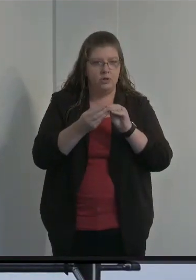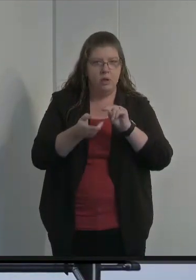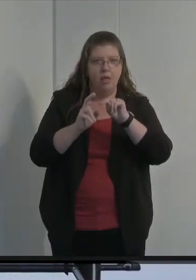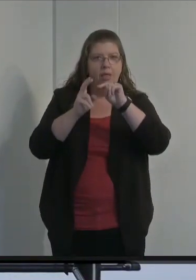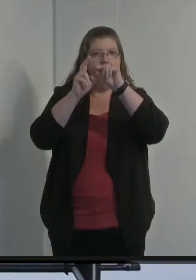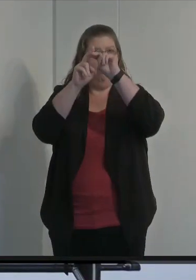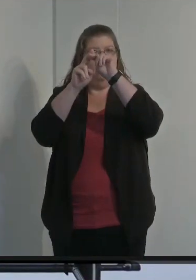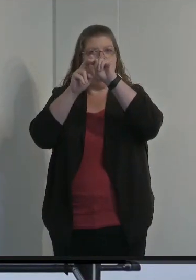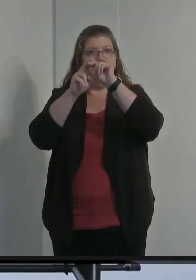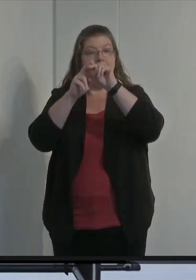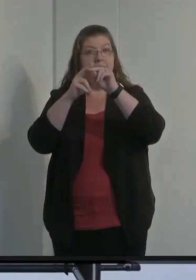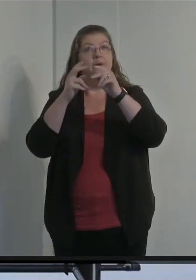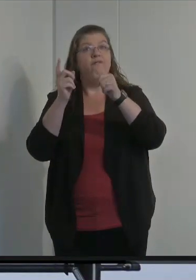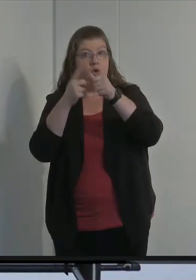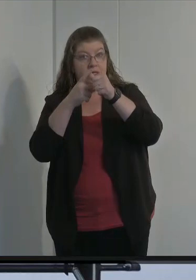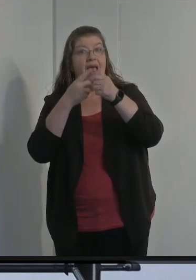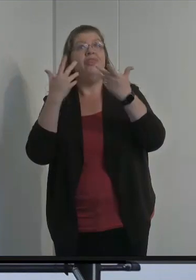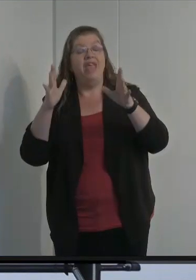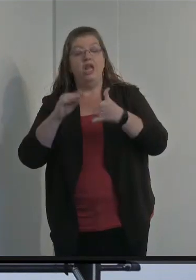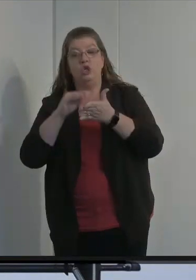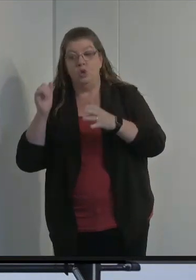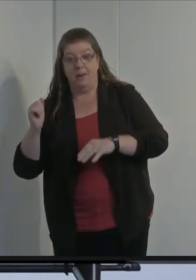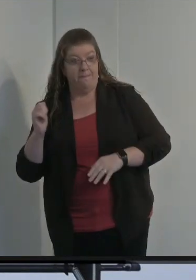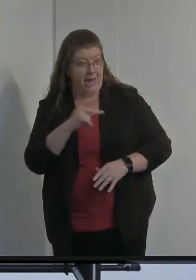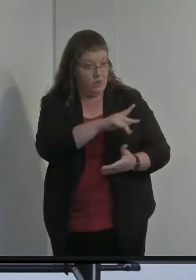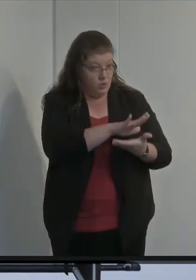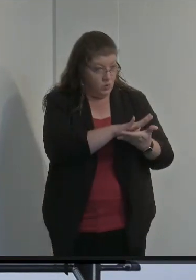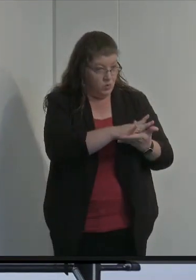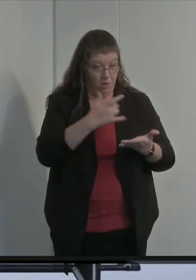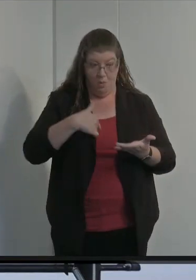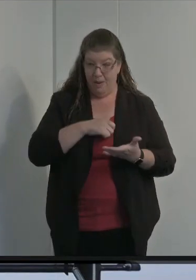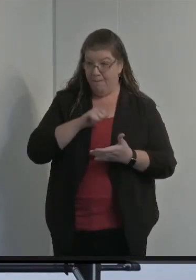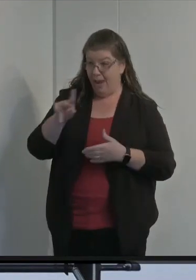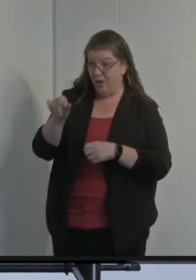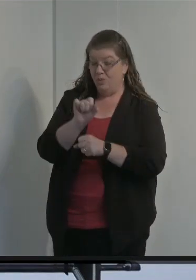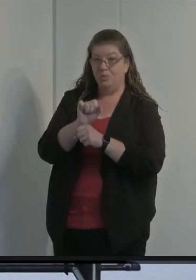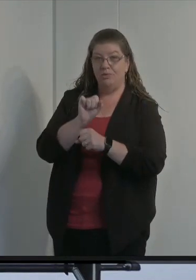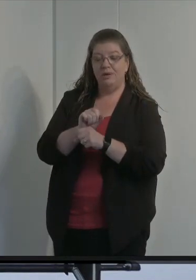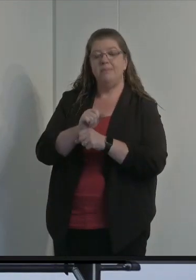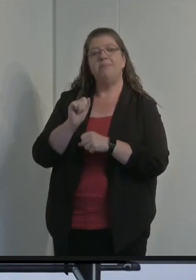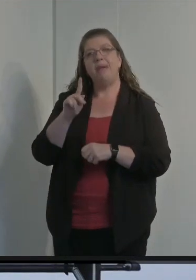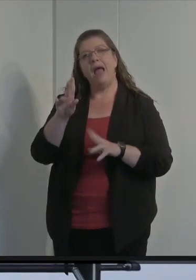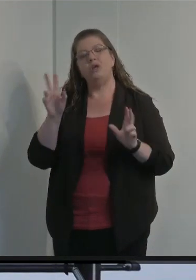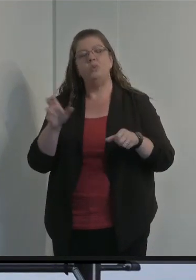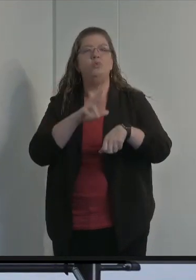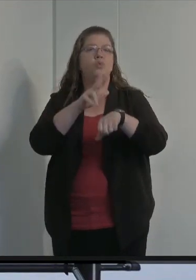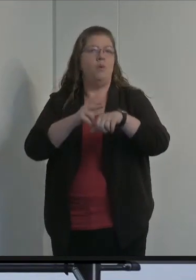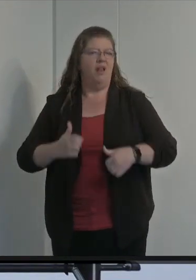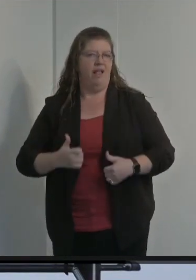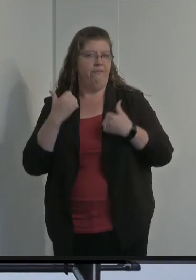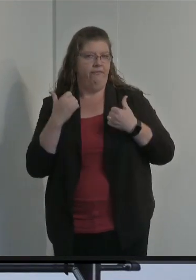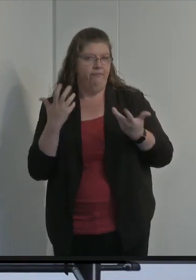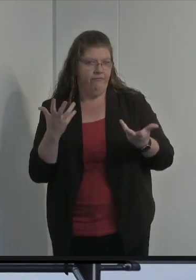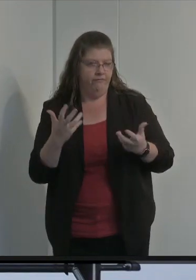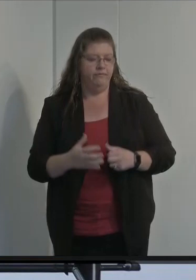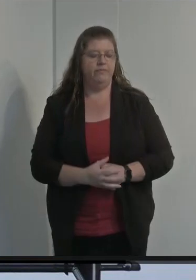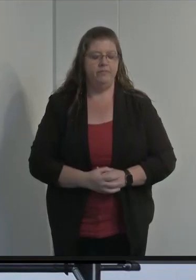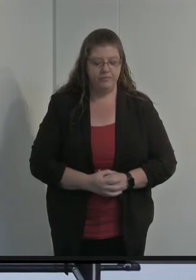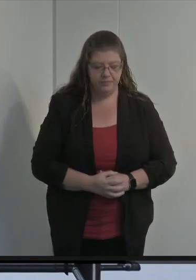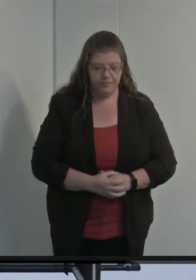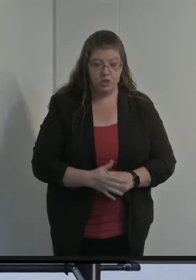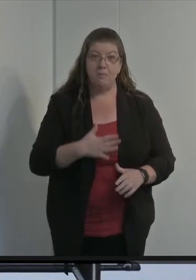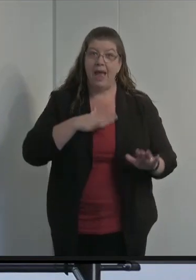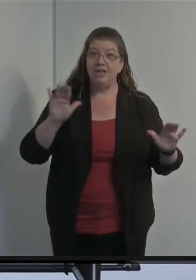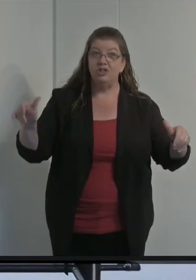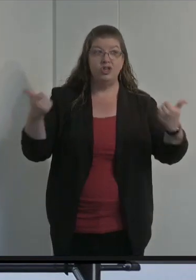order to get students back to school, all of us back to work, and return to living normal lives. I challenge